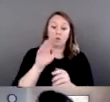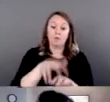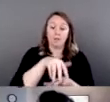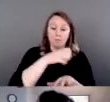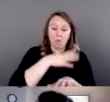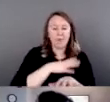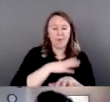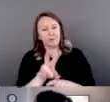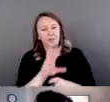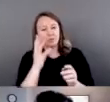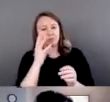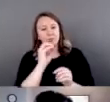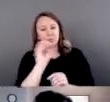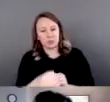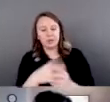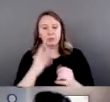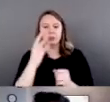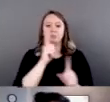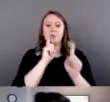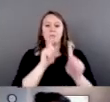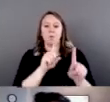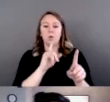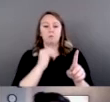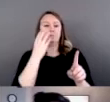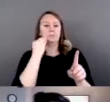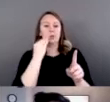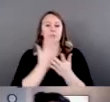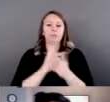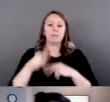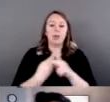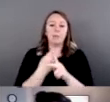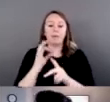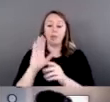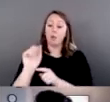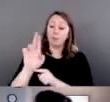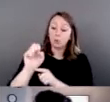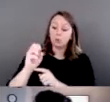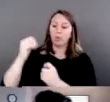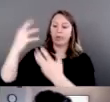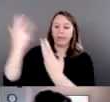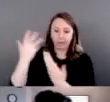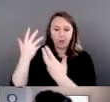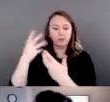also not uncommon for the abuse that children experience to be sexual in